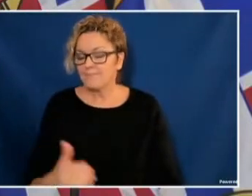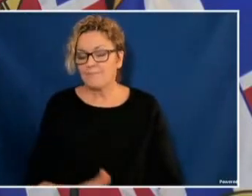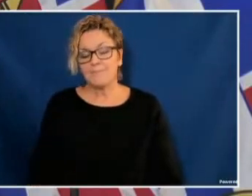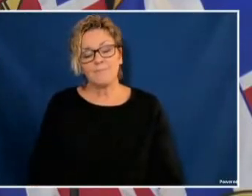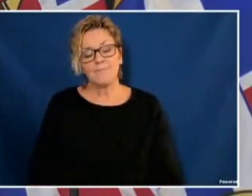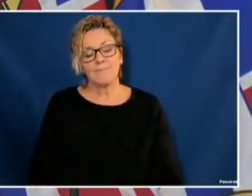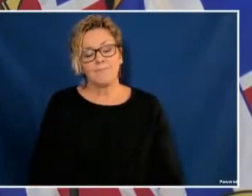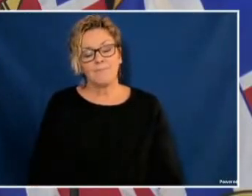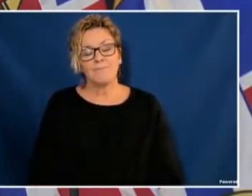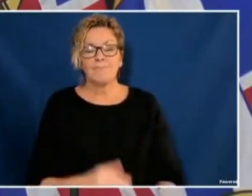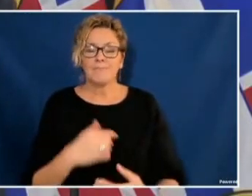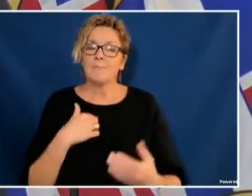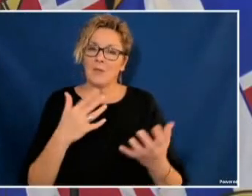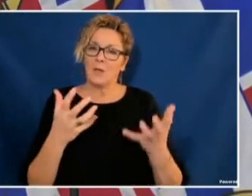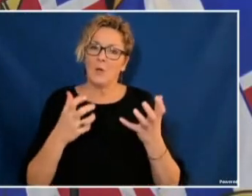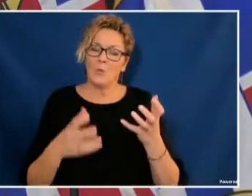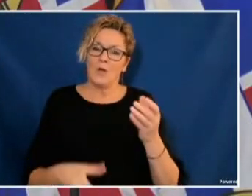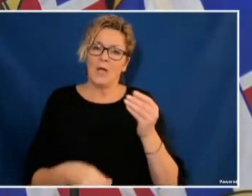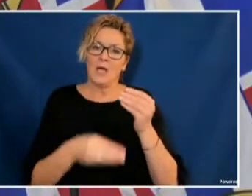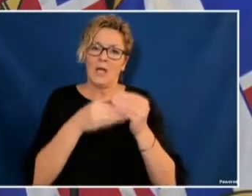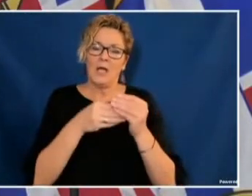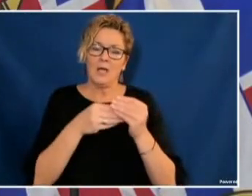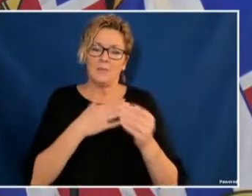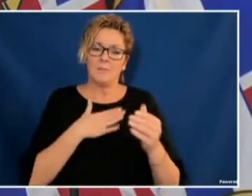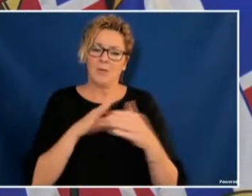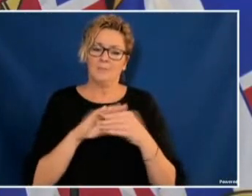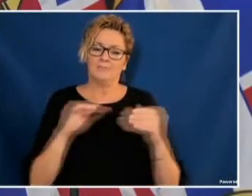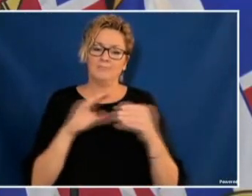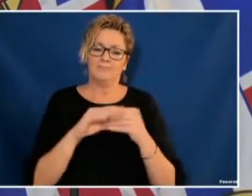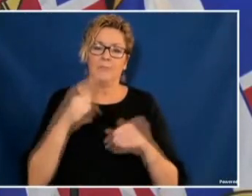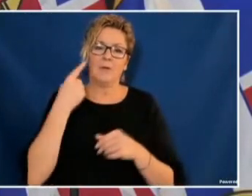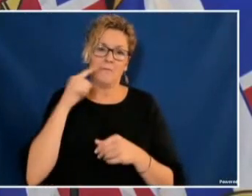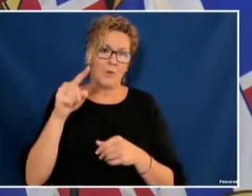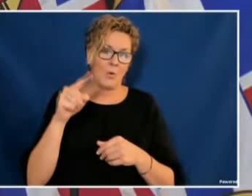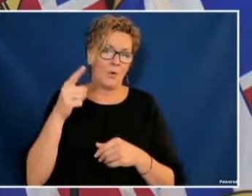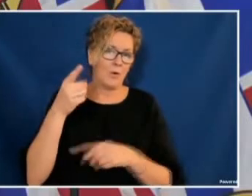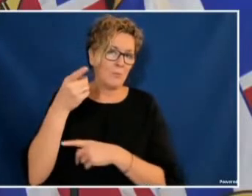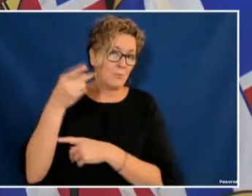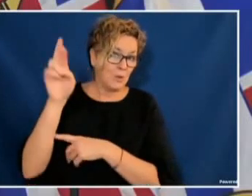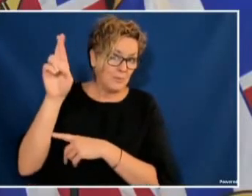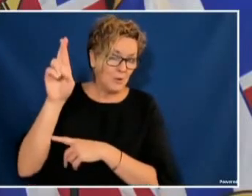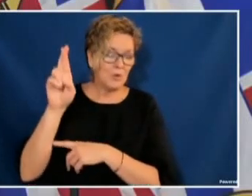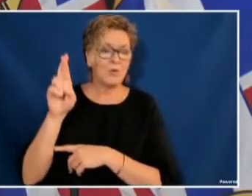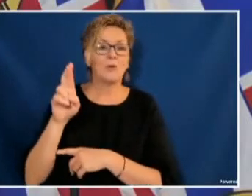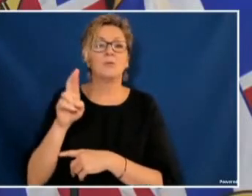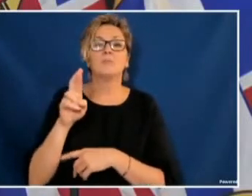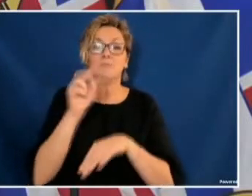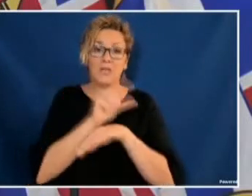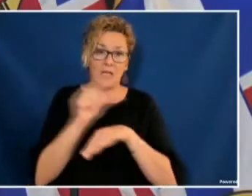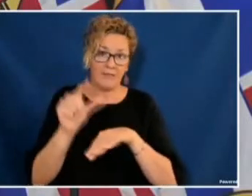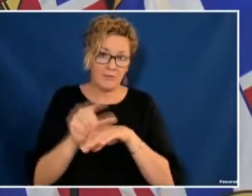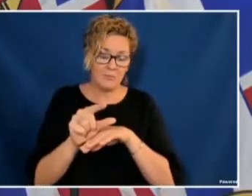account, our overall hospital capacity today is 69.7%